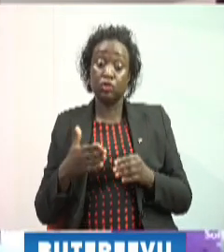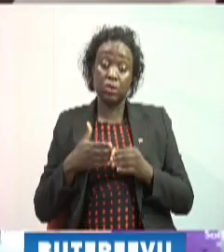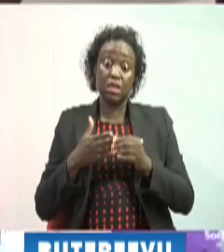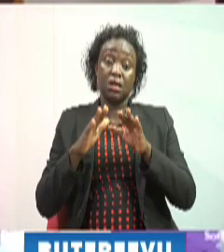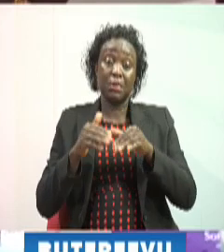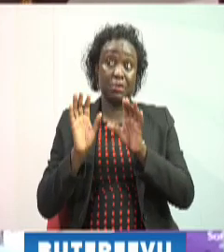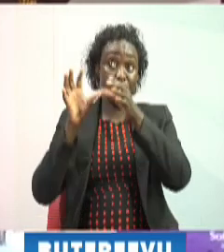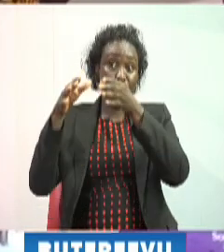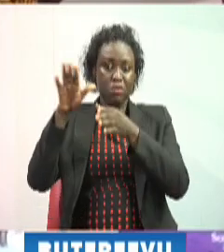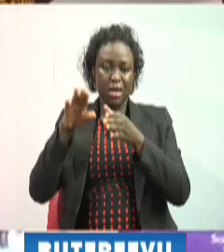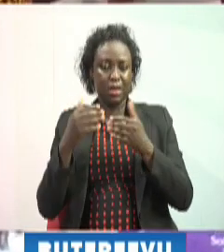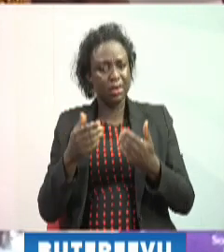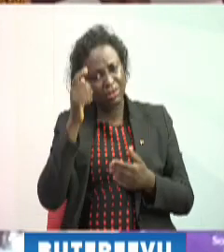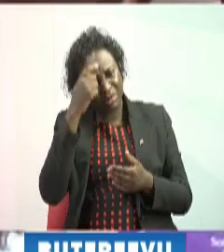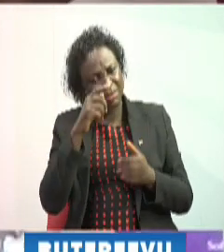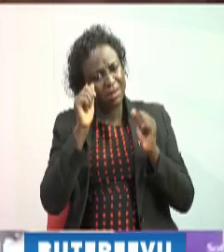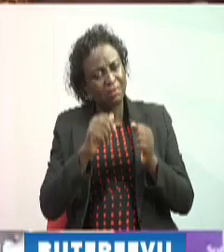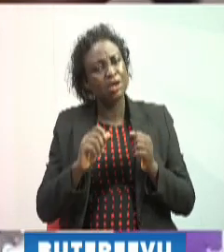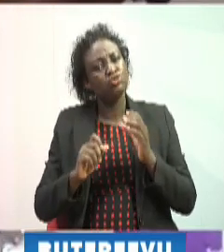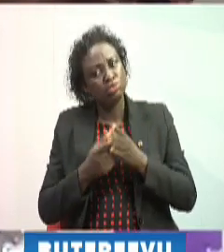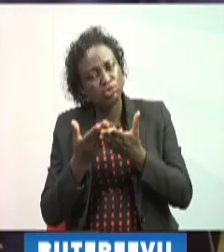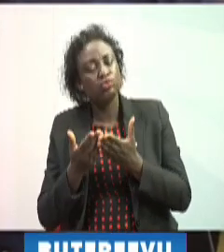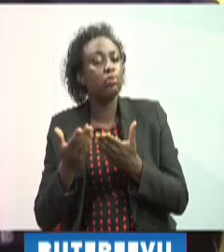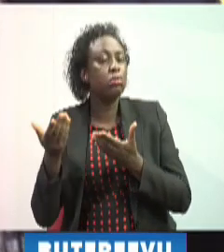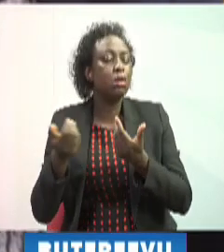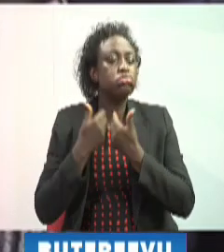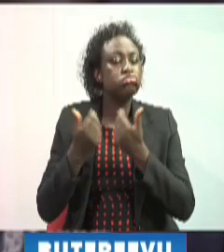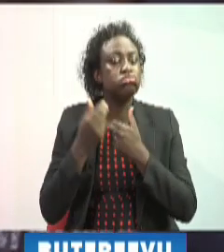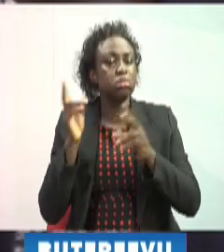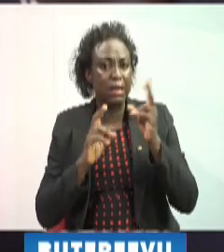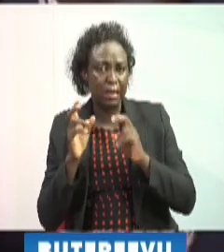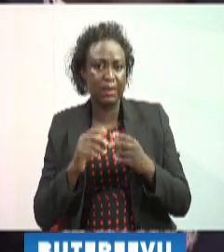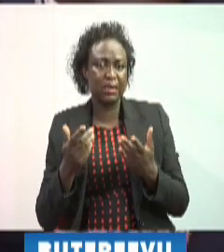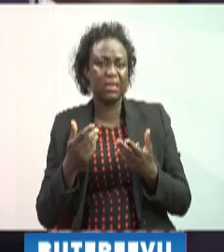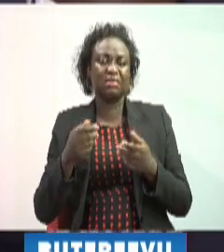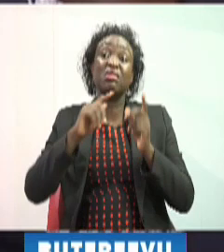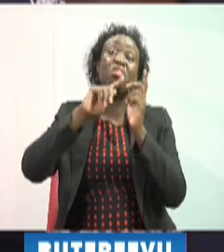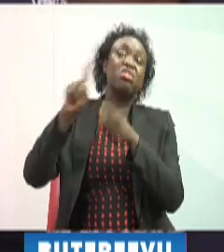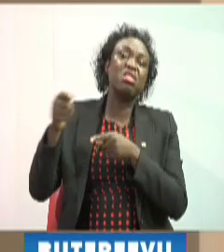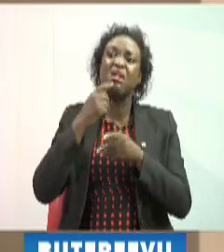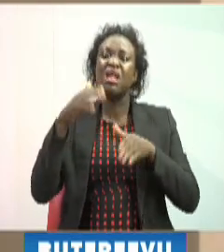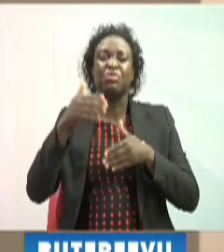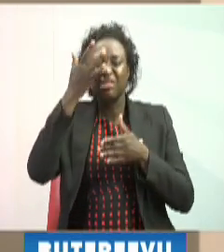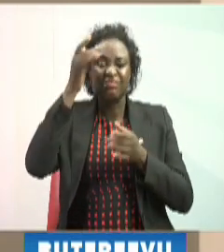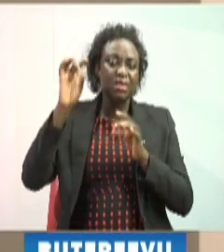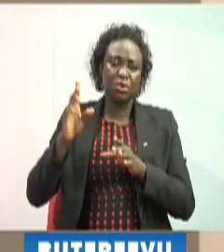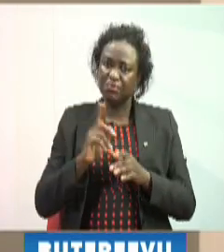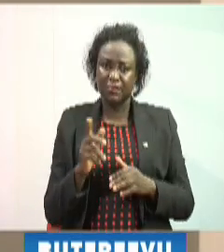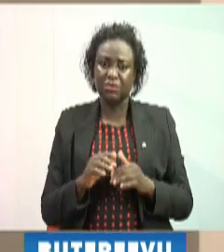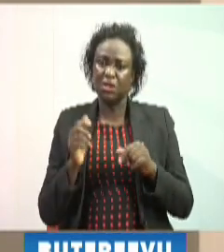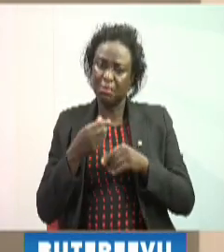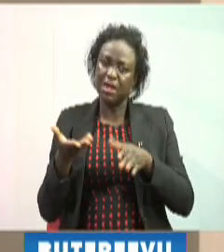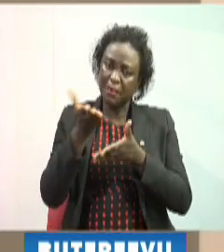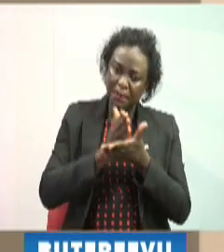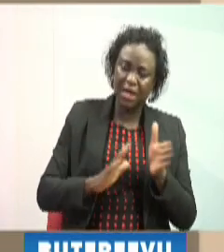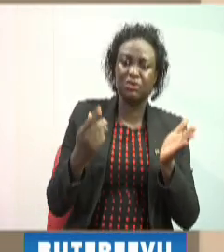agamba nti ekiseera gavumenti ewuliriza abakulembeze b'ekitundu kino era ekomye okutwala Karamoja ng'ekitundu ekirabirwa mu Uganda eyawamu. We want to be